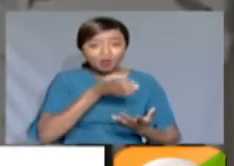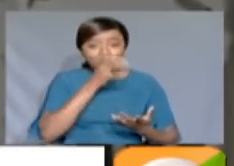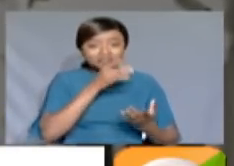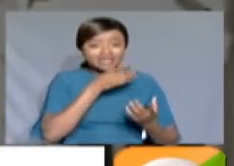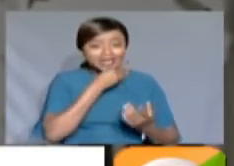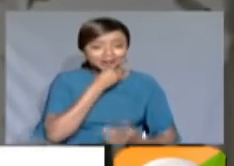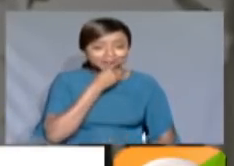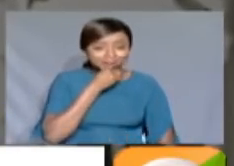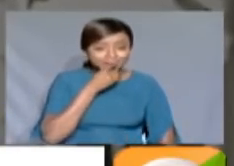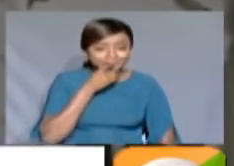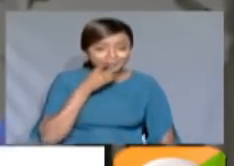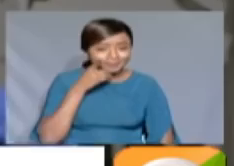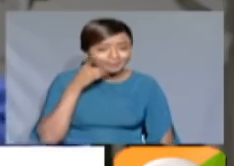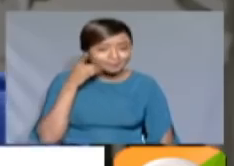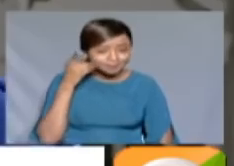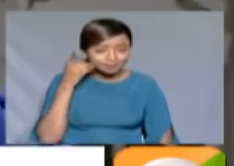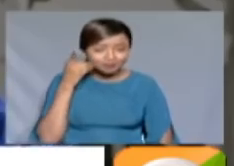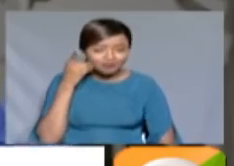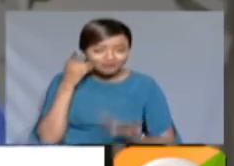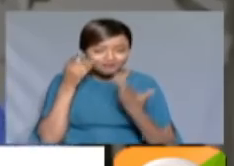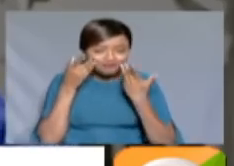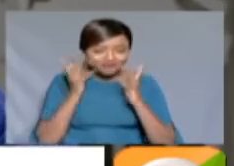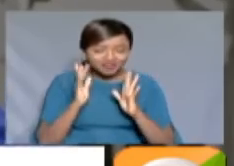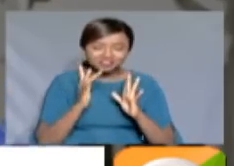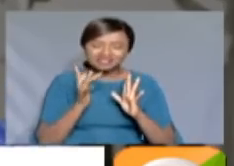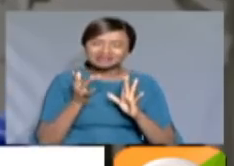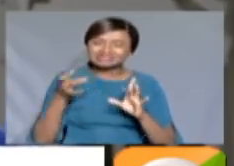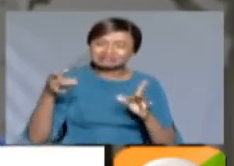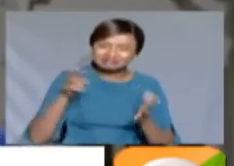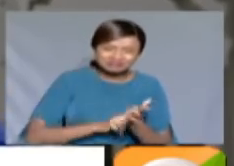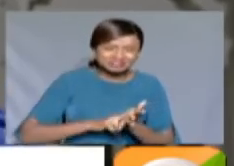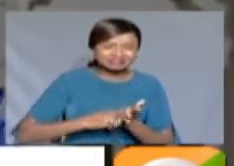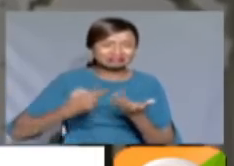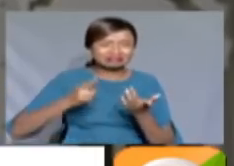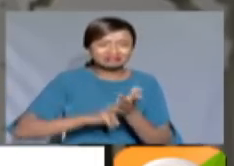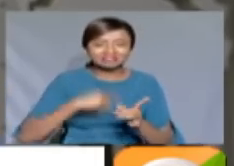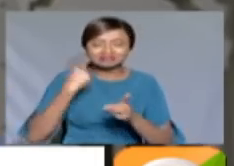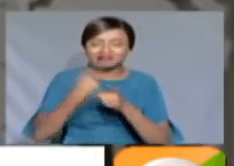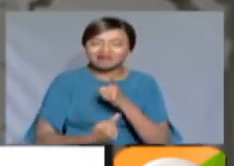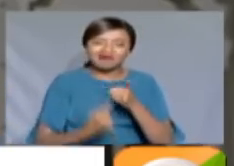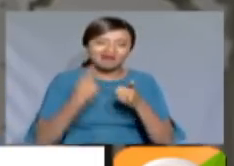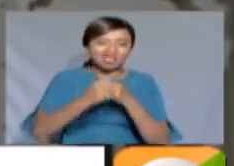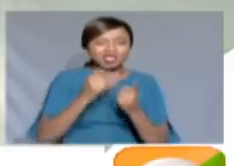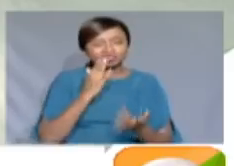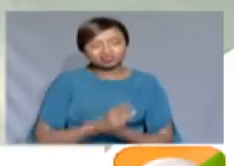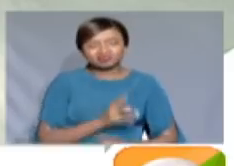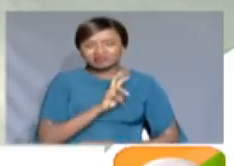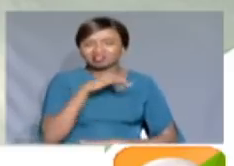where we started, tokwa kwenye droughts. And then the cycle continues again and again every single year. It's tiring.